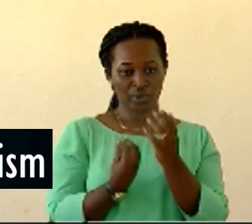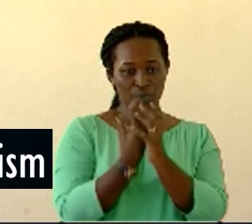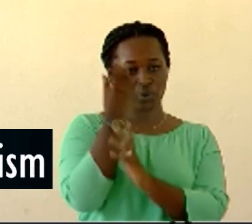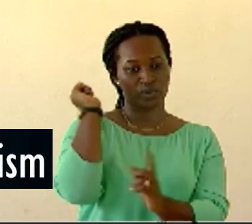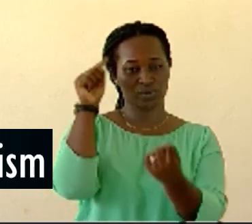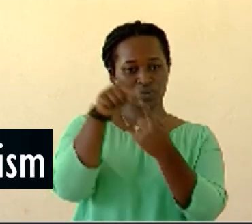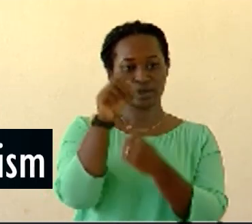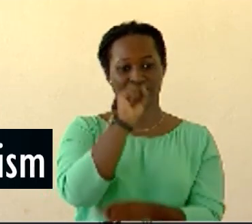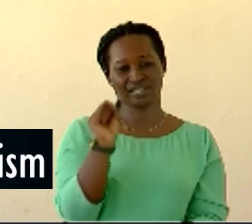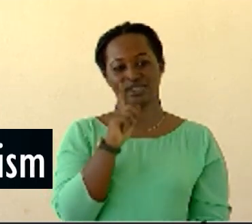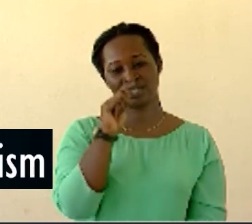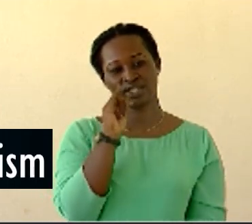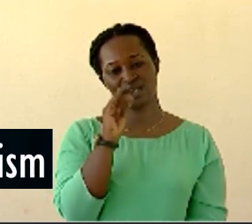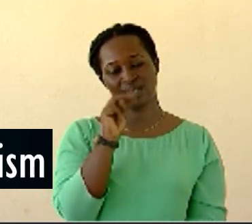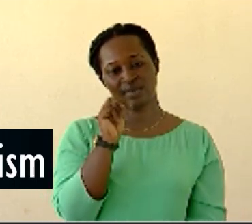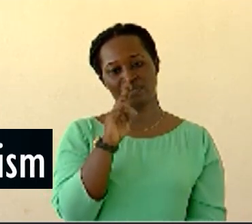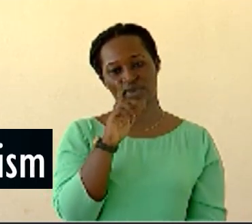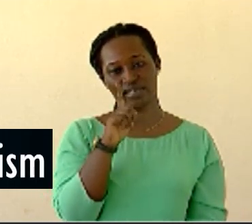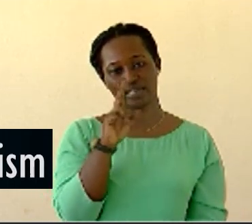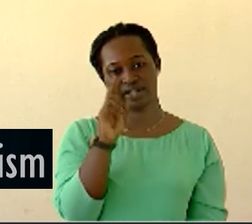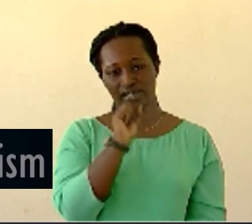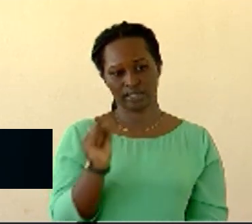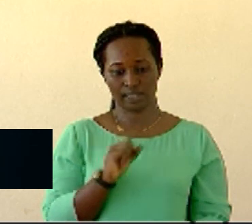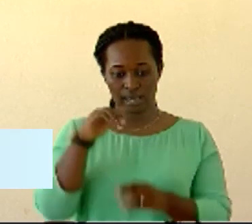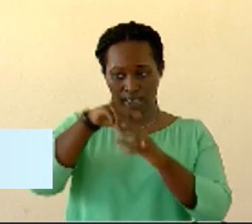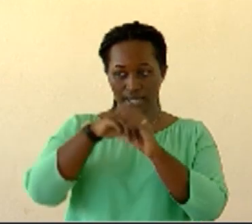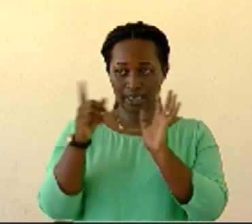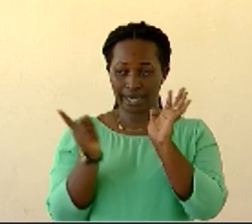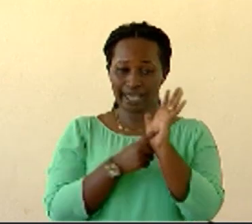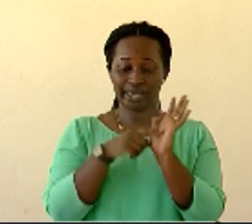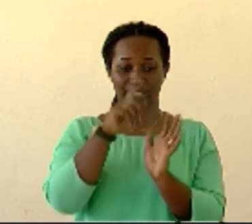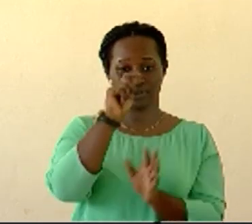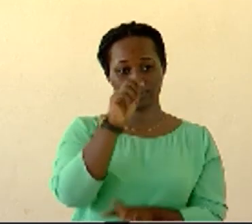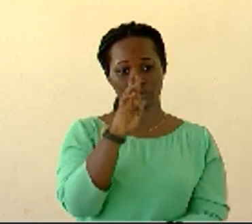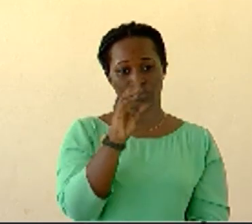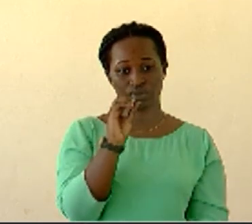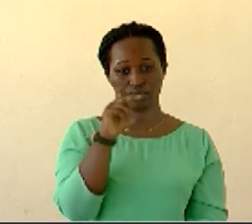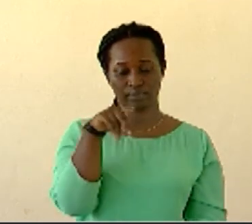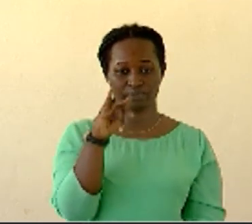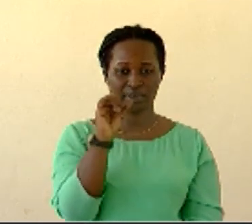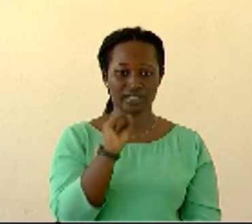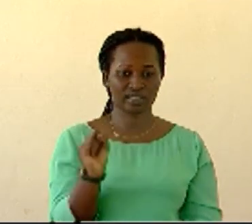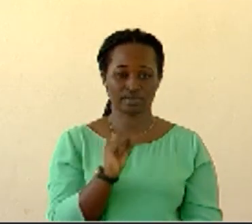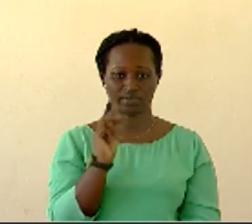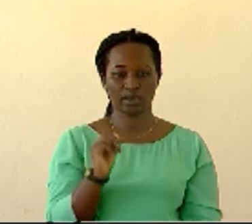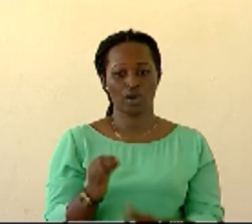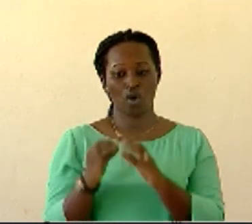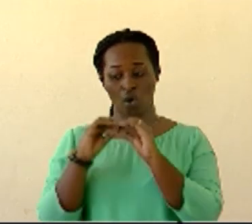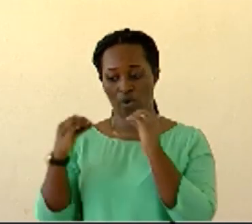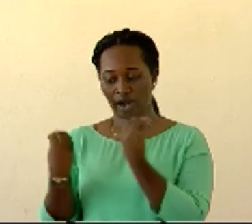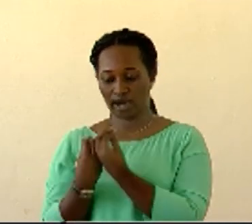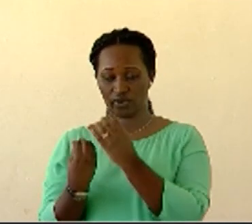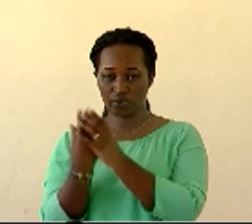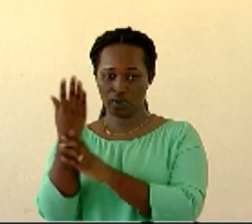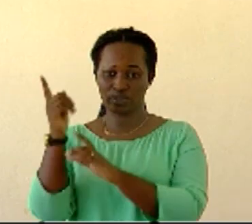towards the stimulus. Then in negative tropism, the organ grows away